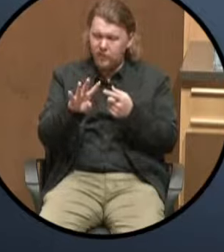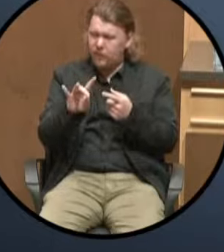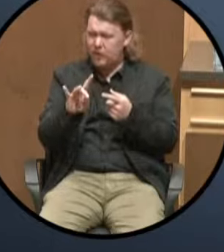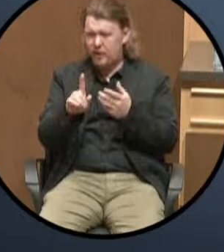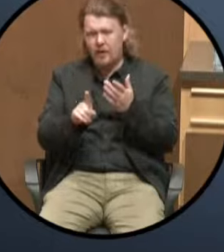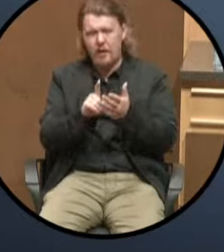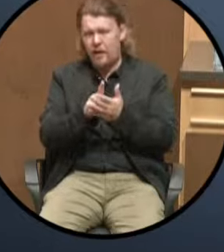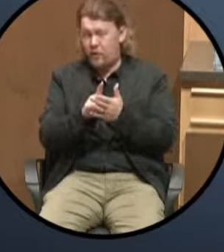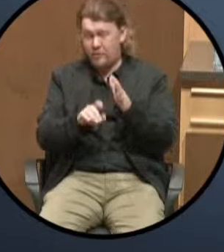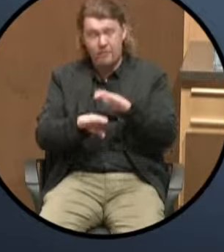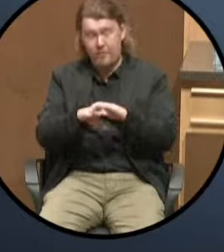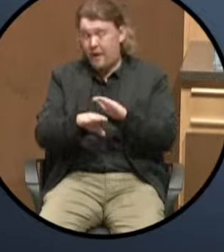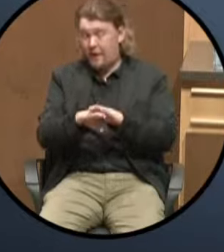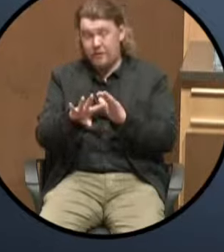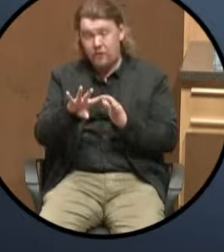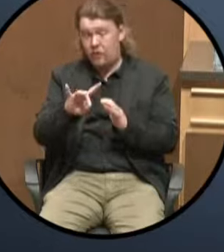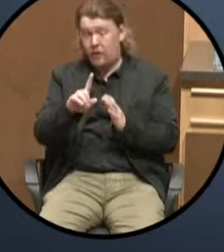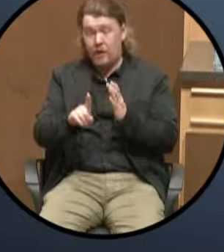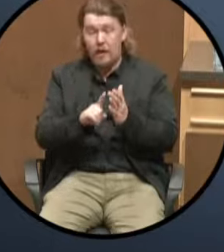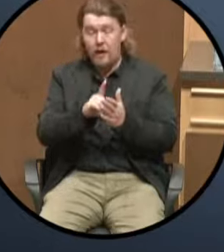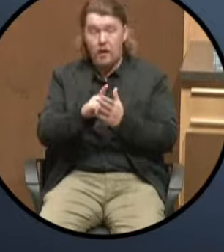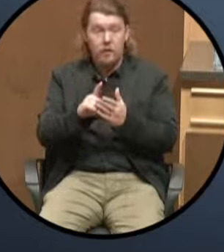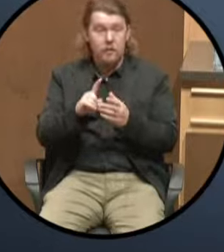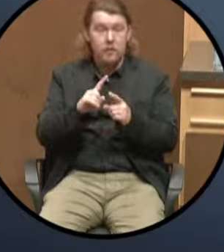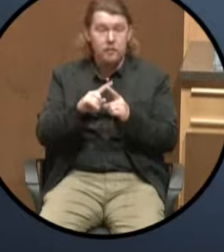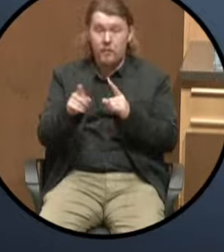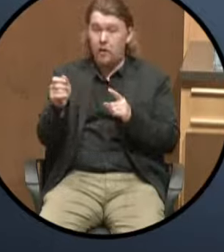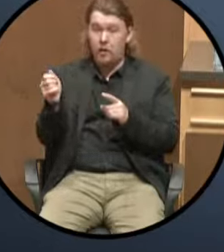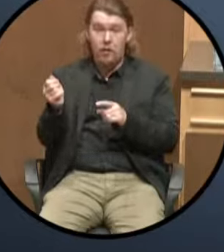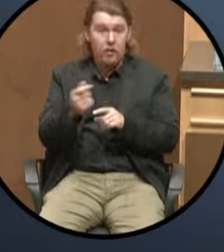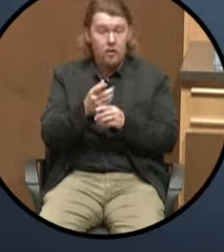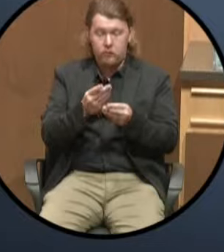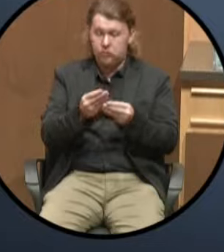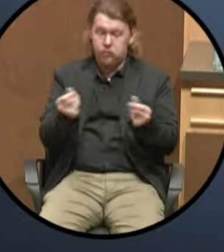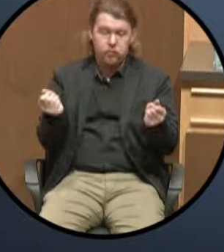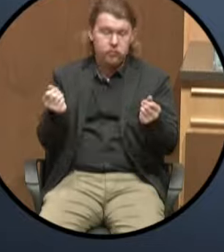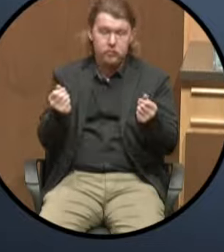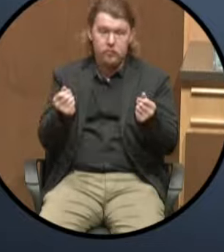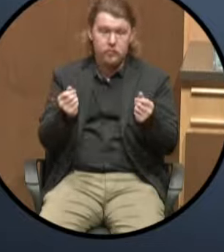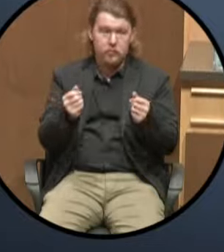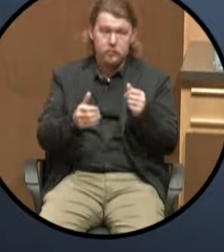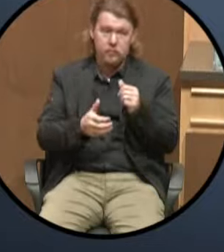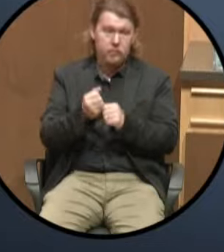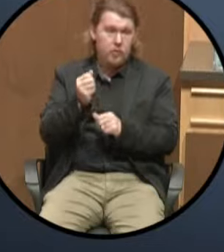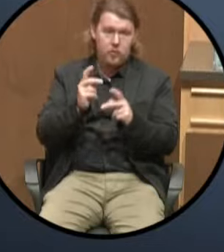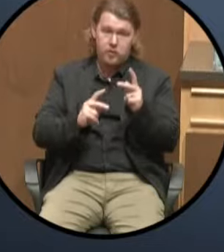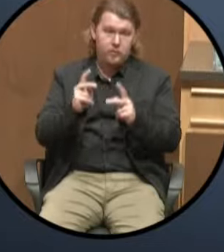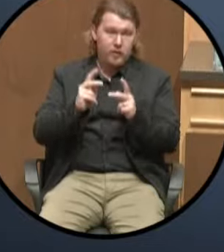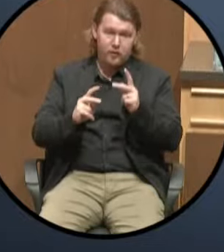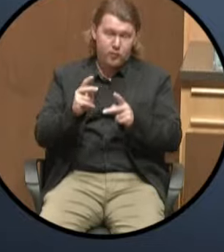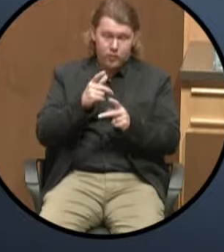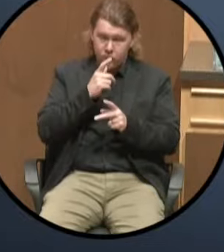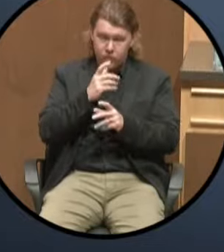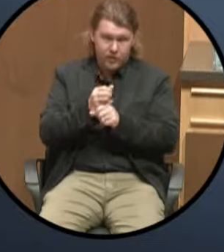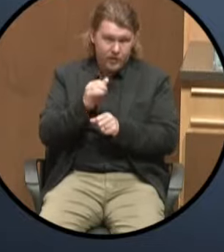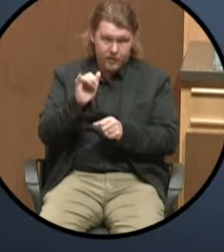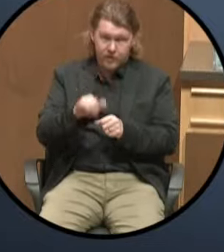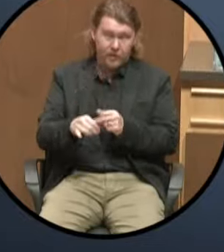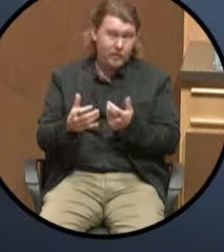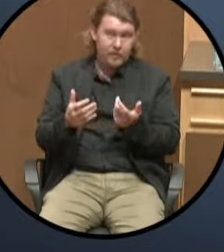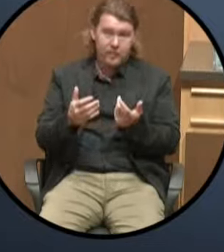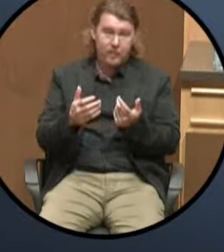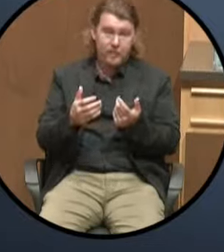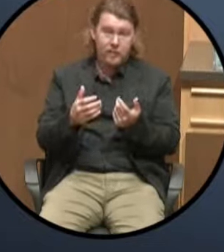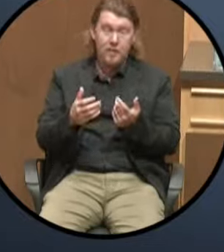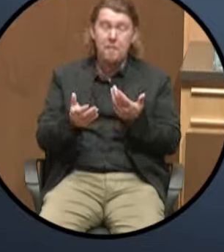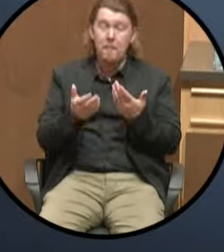48 hours at the absolute most, but almost all of them are gone in most people who get them by 24 hours, except for maybe